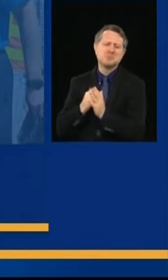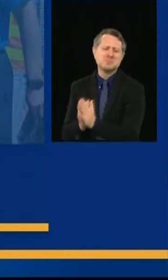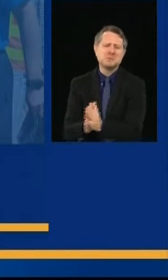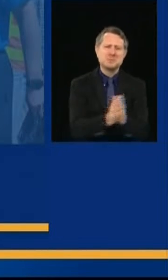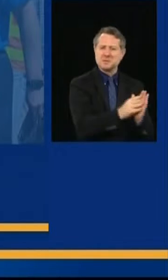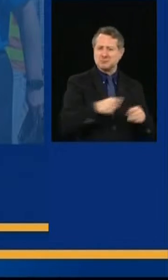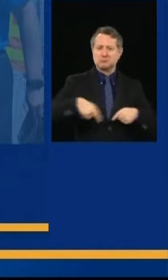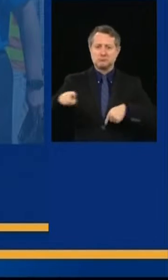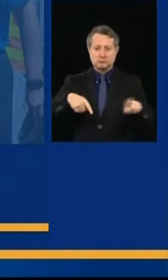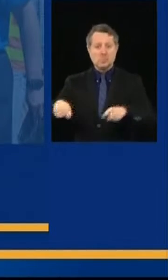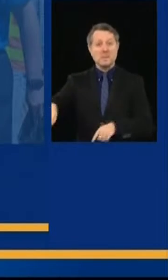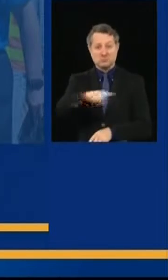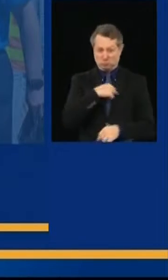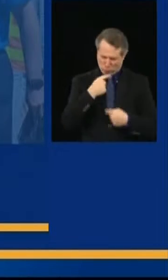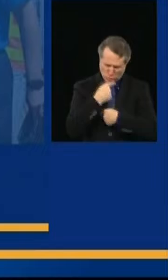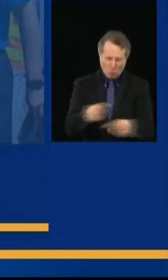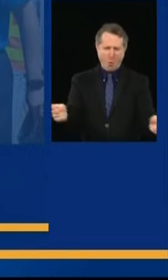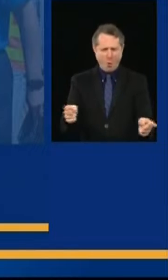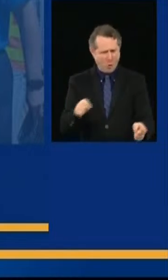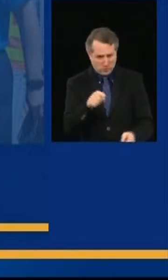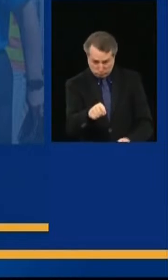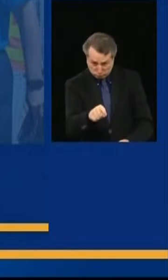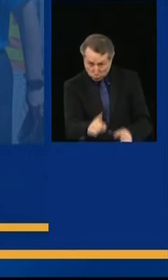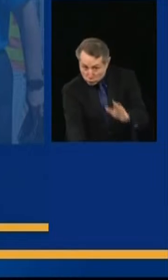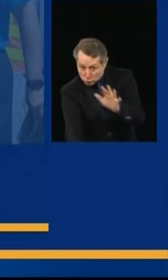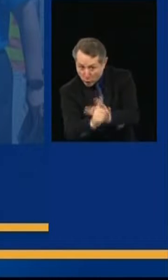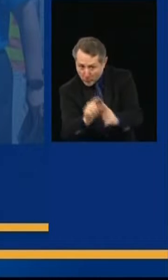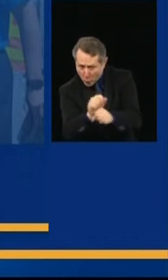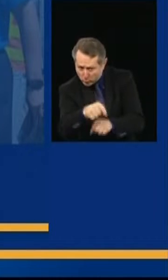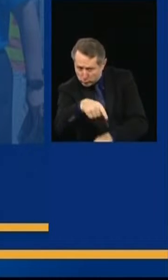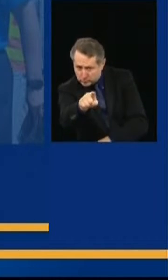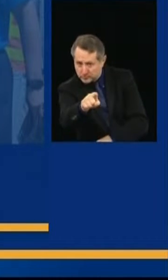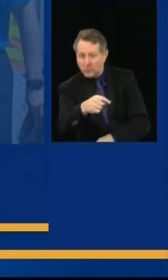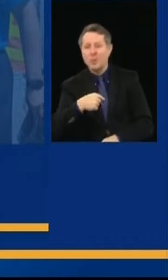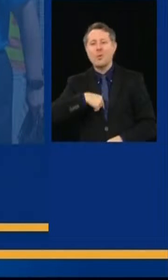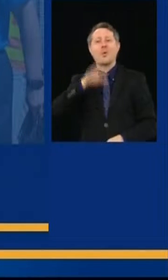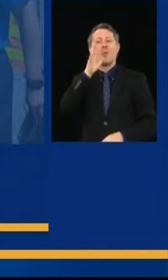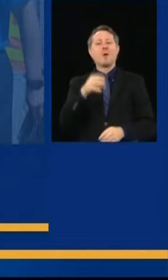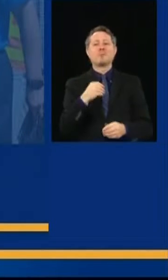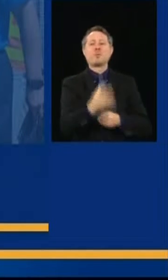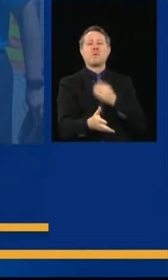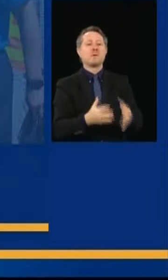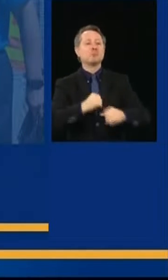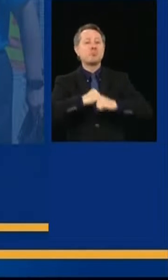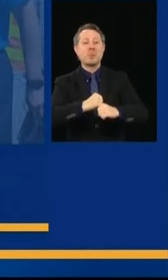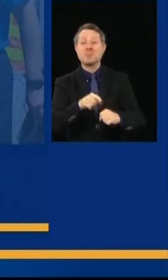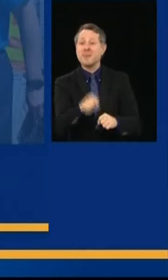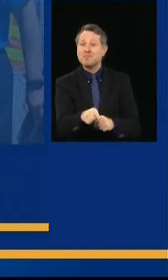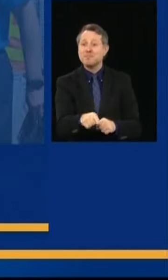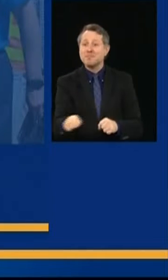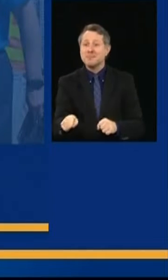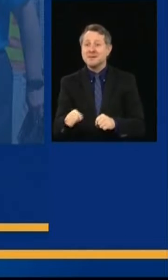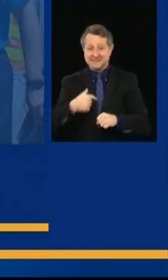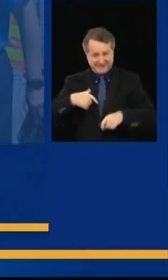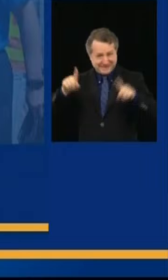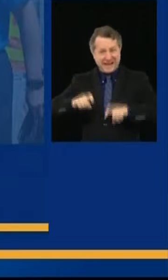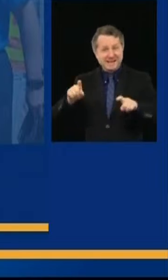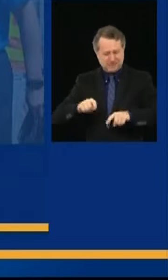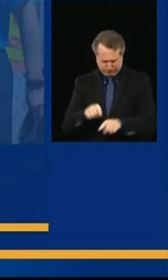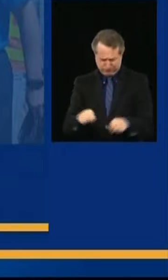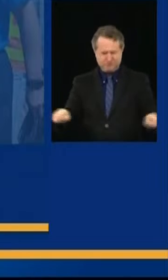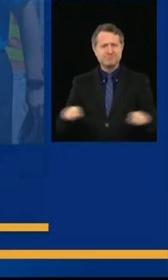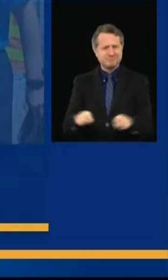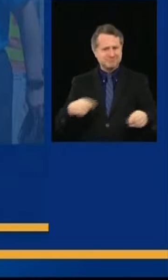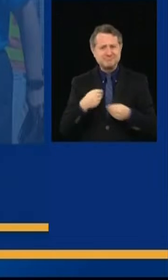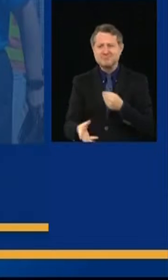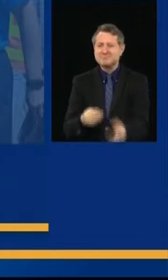I told them we would do everything we needed to do to protect them. We've been doing testing of the essential workers to